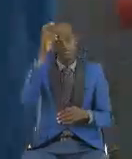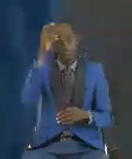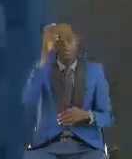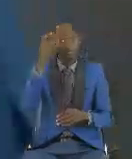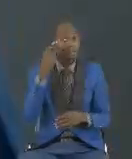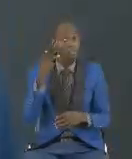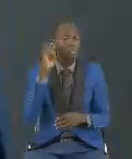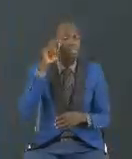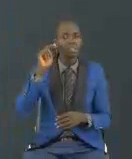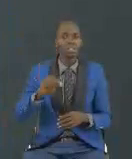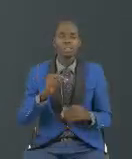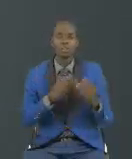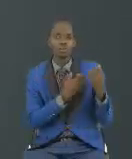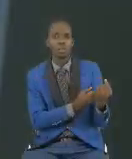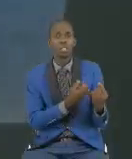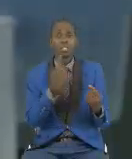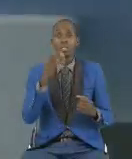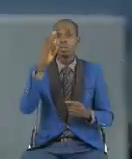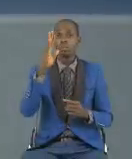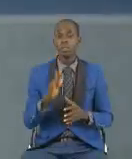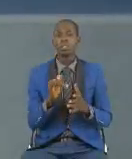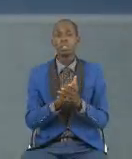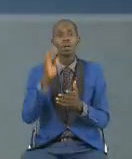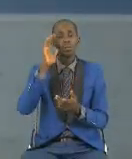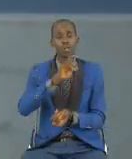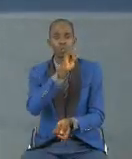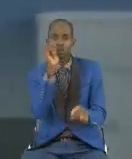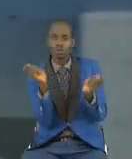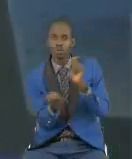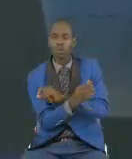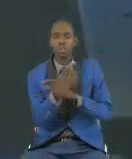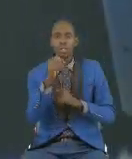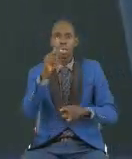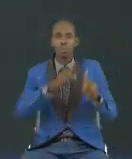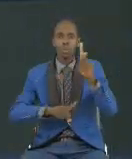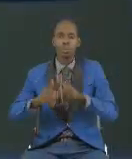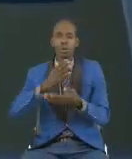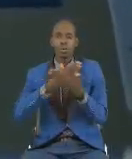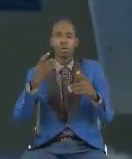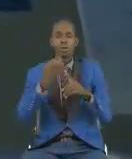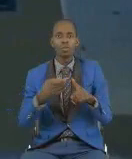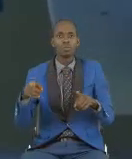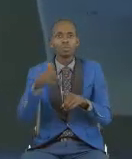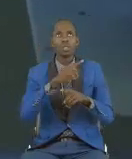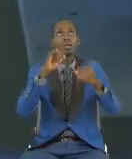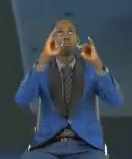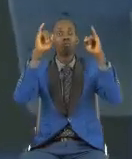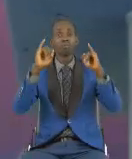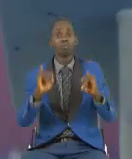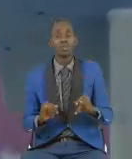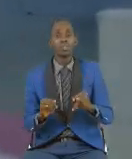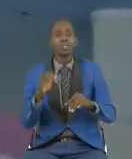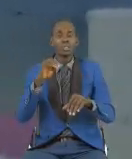The preacher that is going to turn the people away from their idolatry and turn them